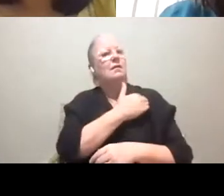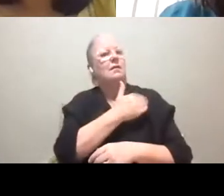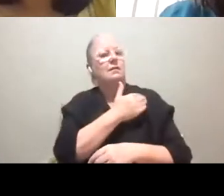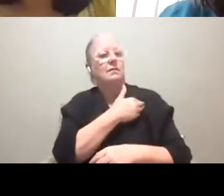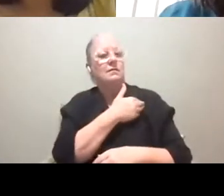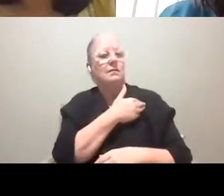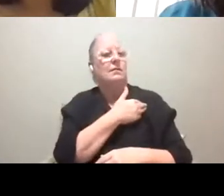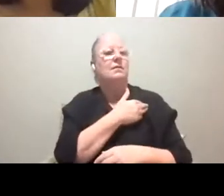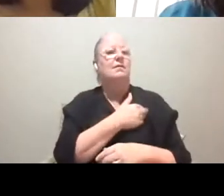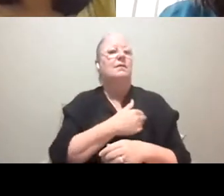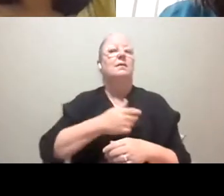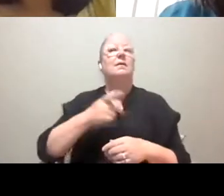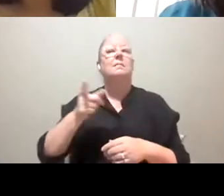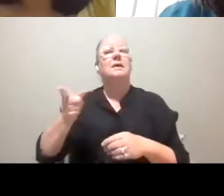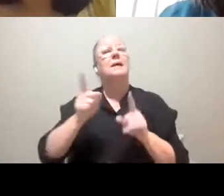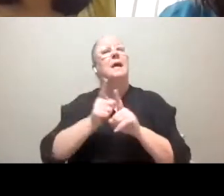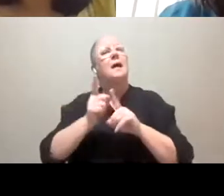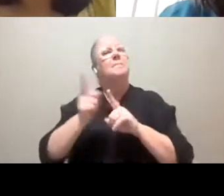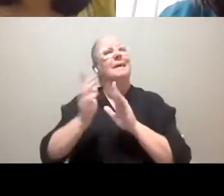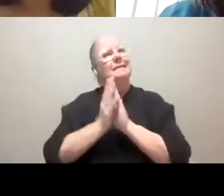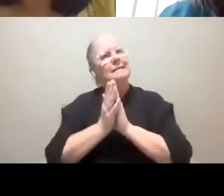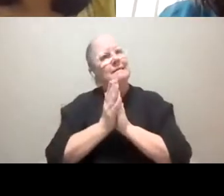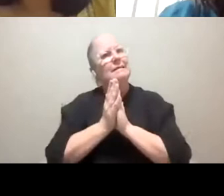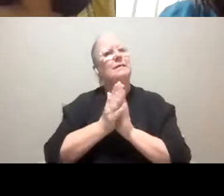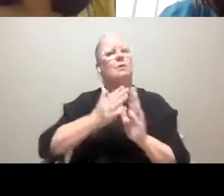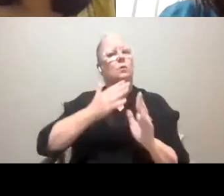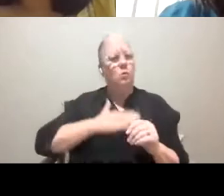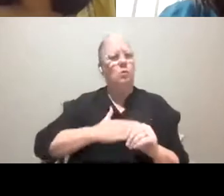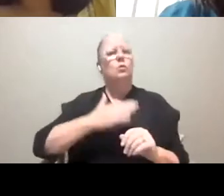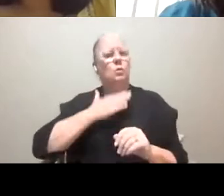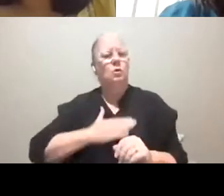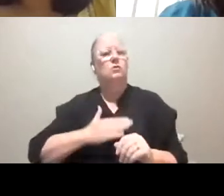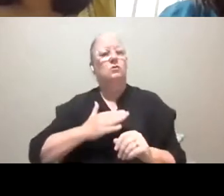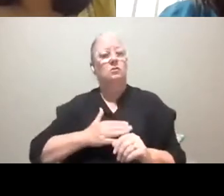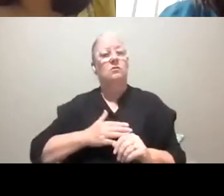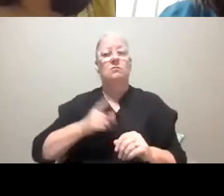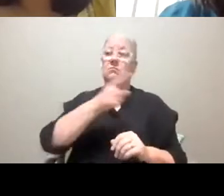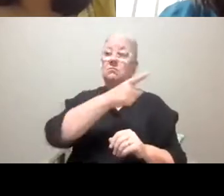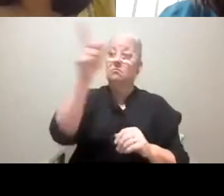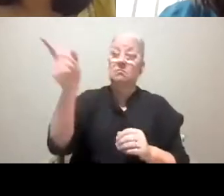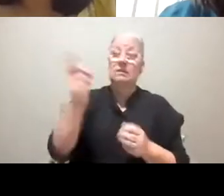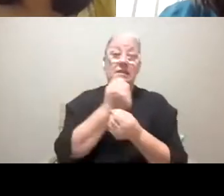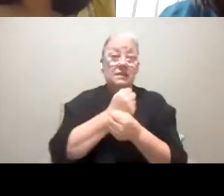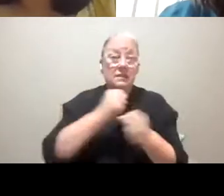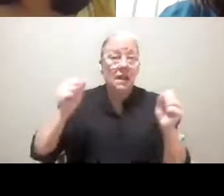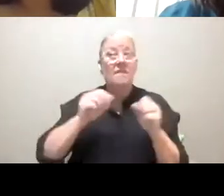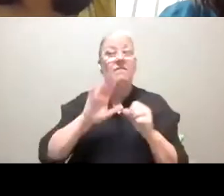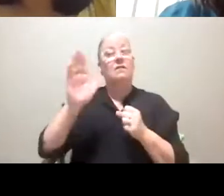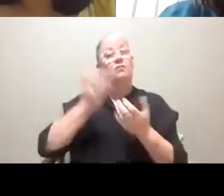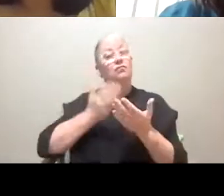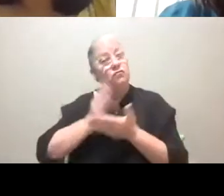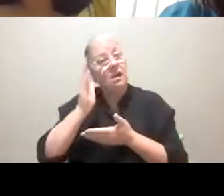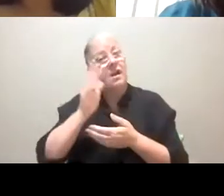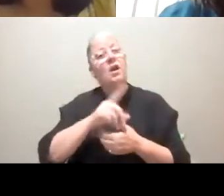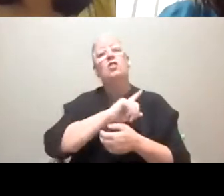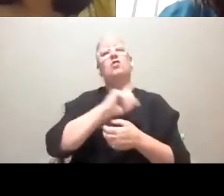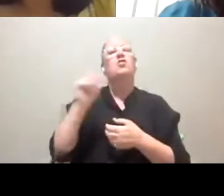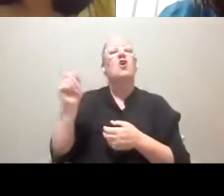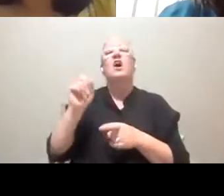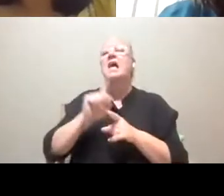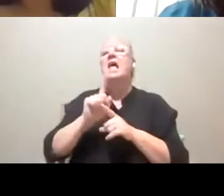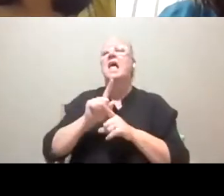are playing quite a big role to ensure that these people are safe and they know their rights and they are not abused in any way.